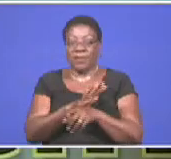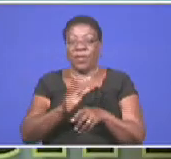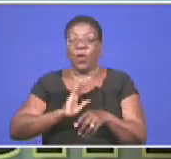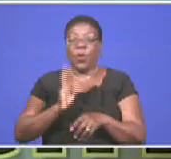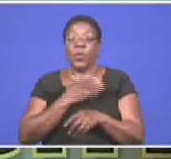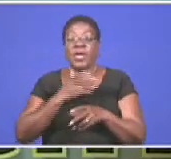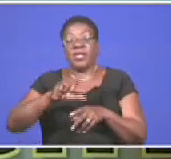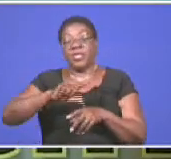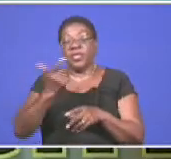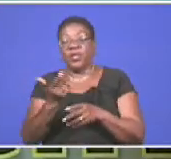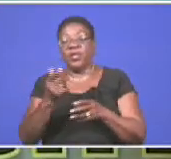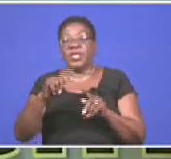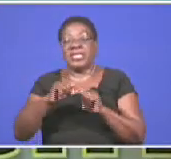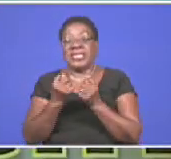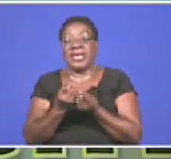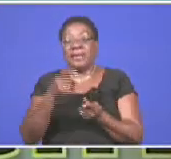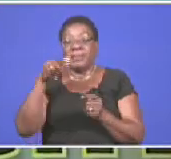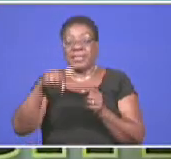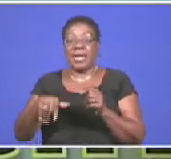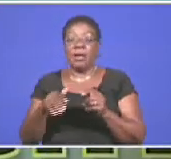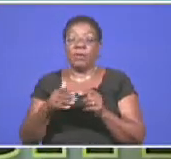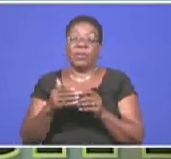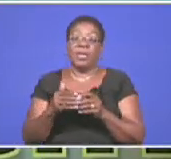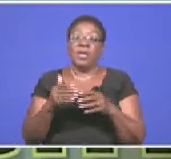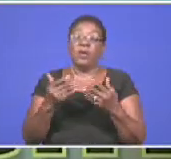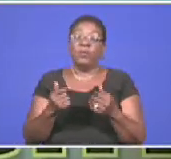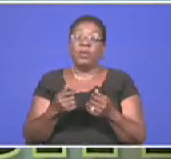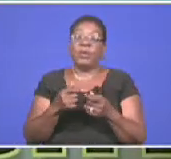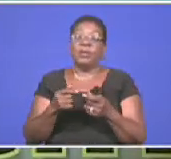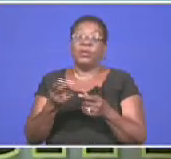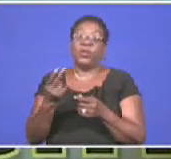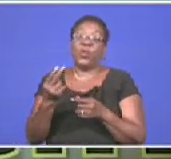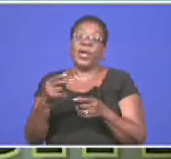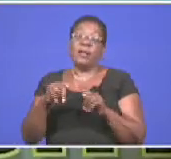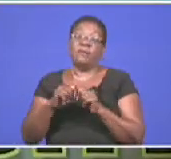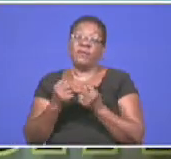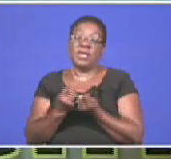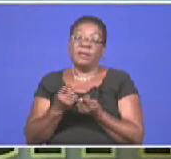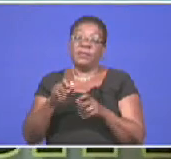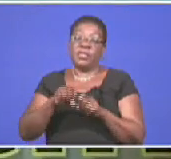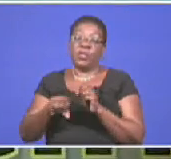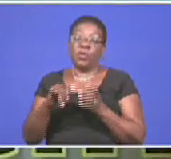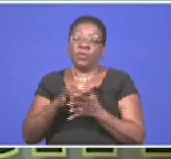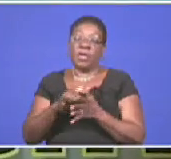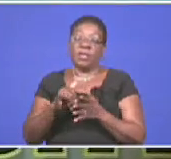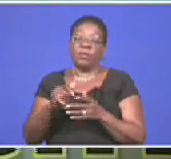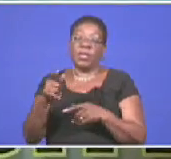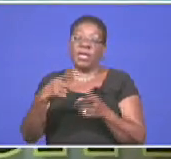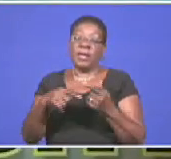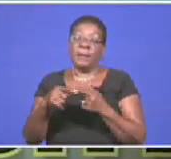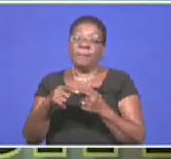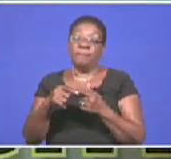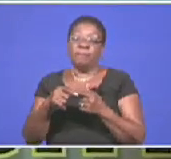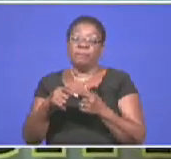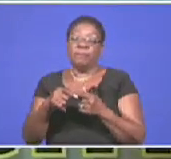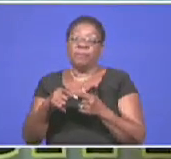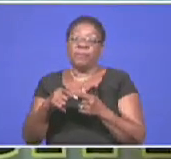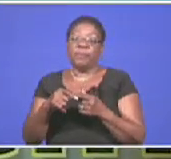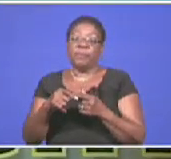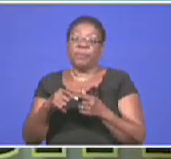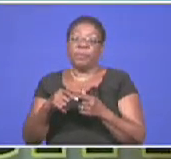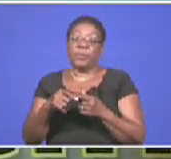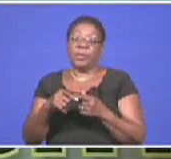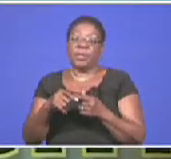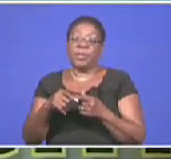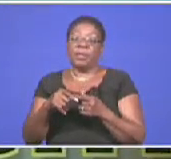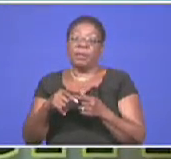went from, I think last year we had 16 teams, we went to 12, so that it became something that people were just, you